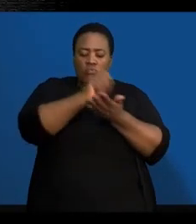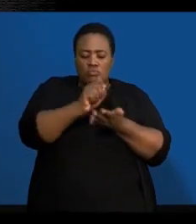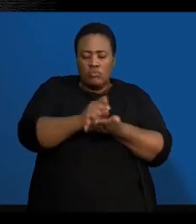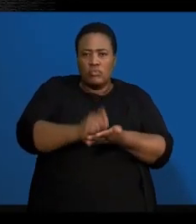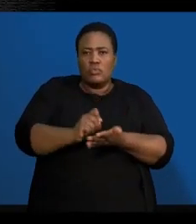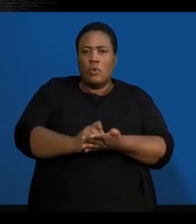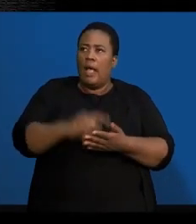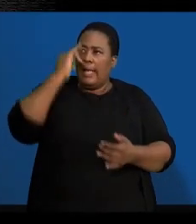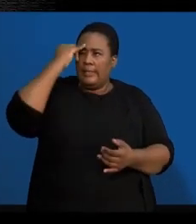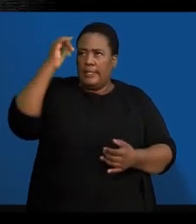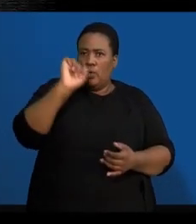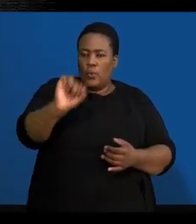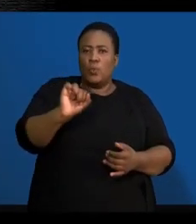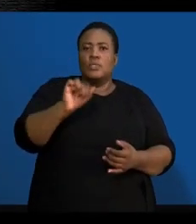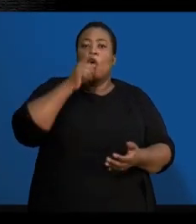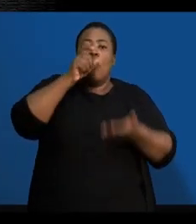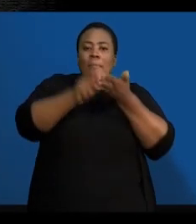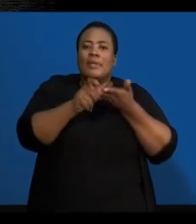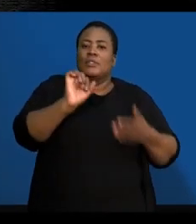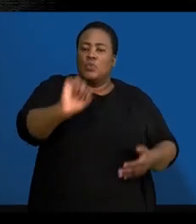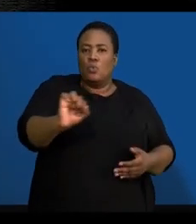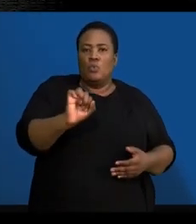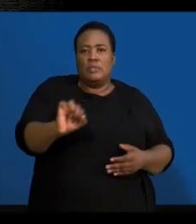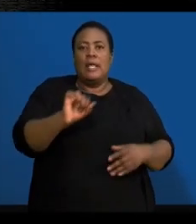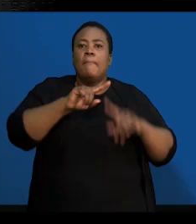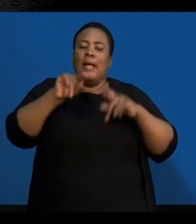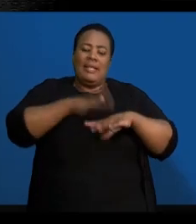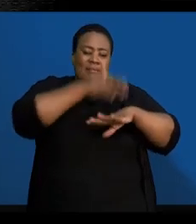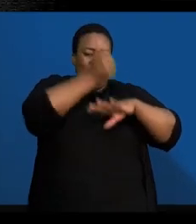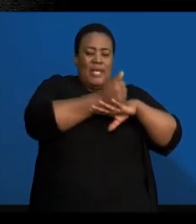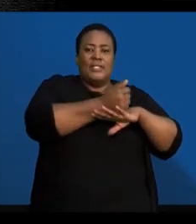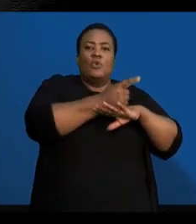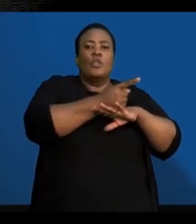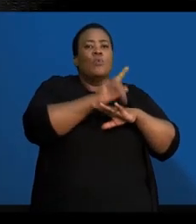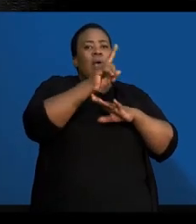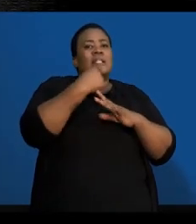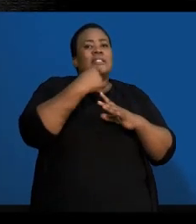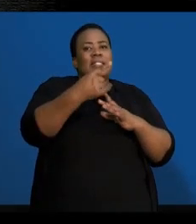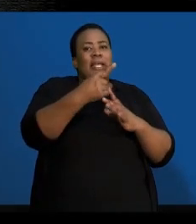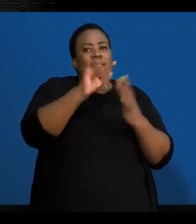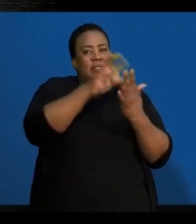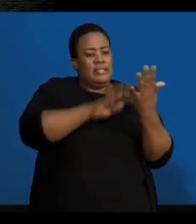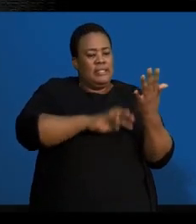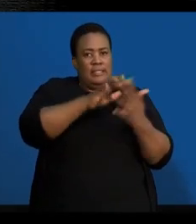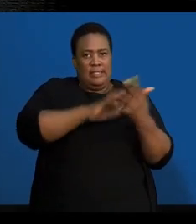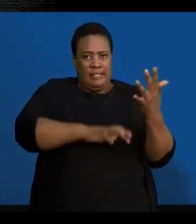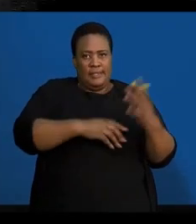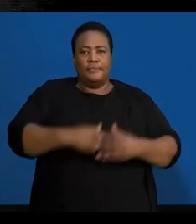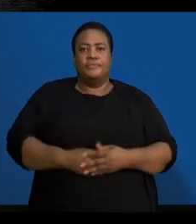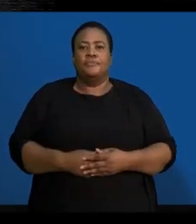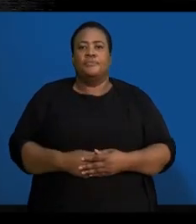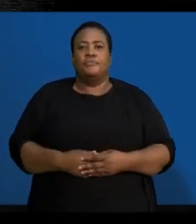own comment based on what is said in the source. So if we look at